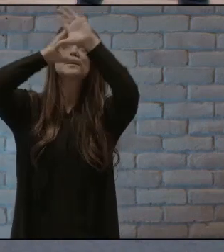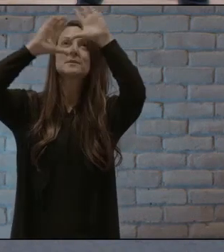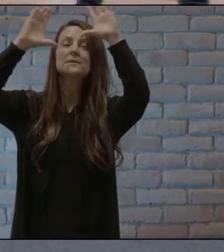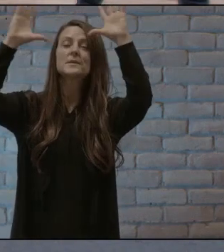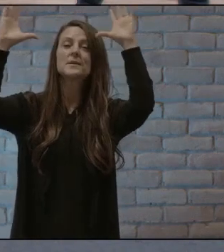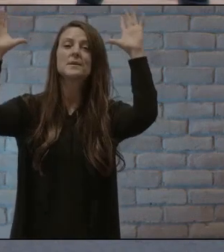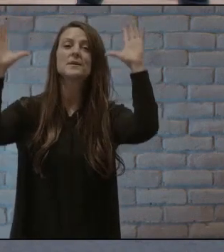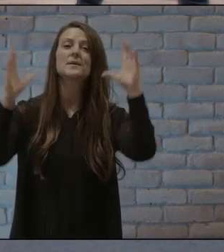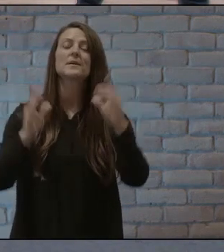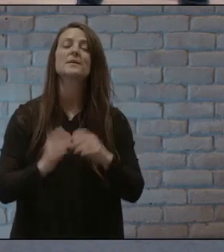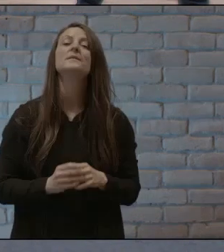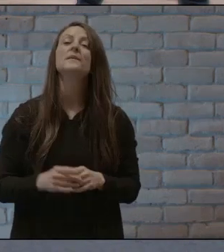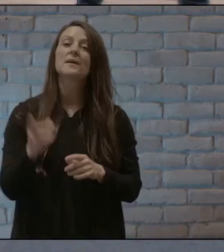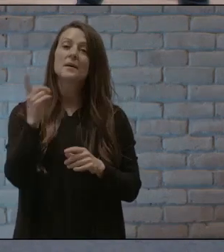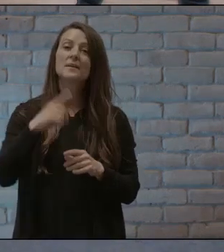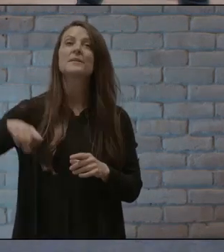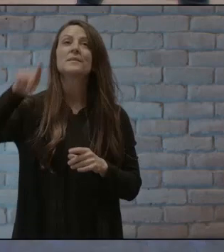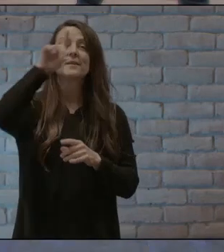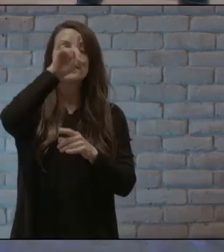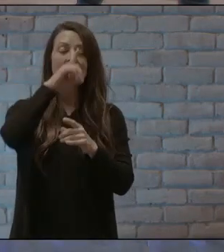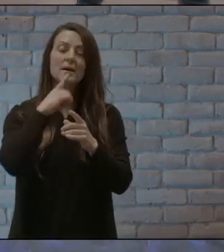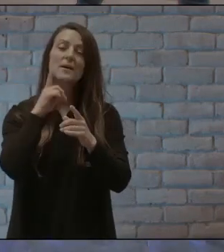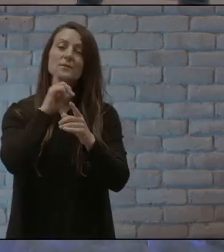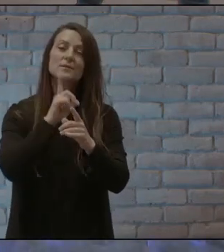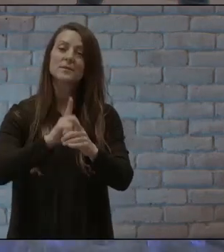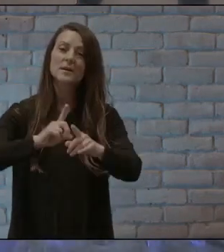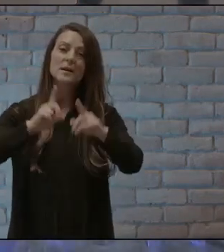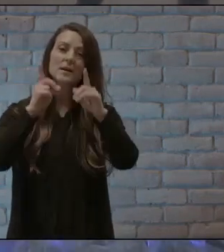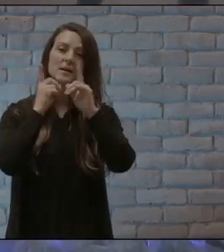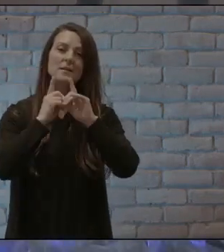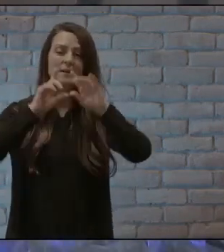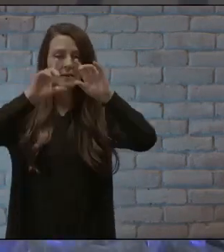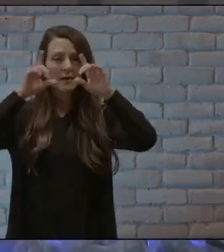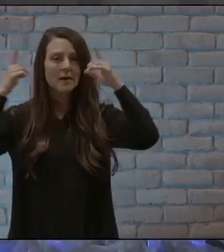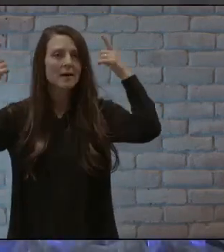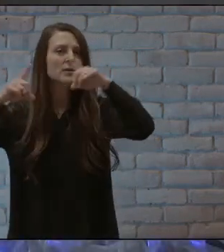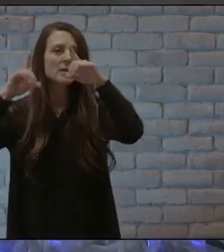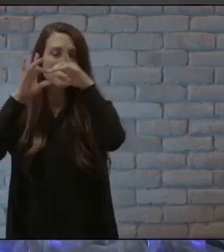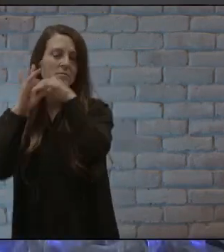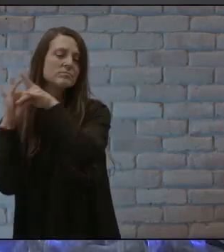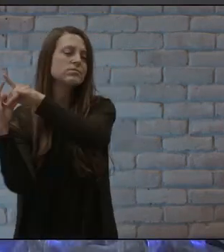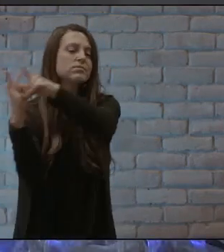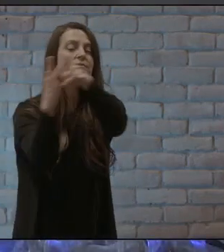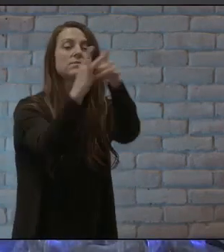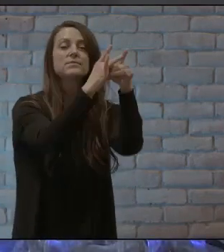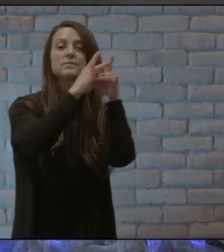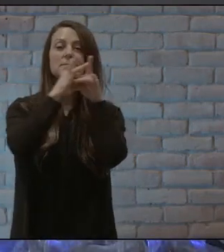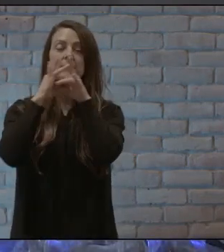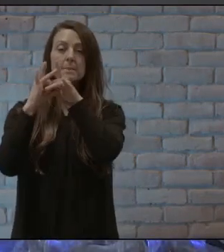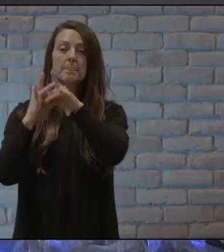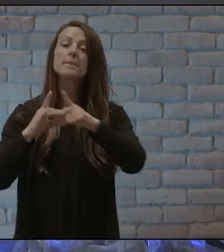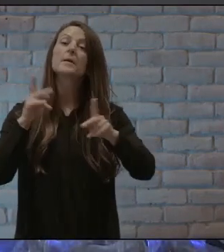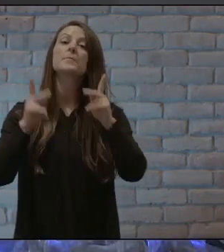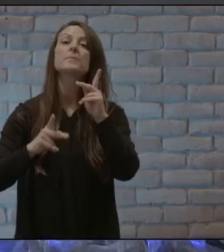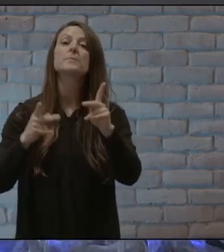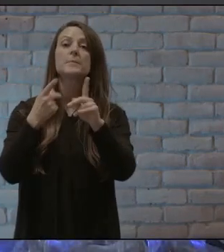with one accord. Whom the voices of the